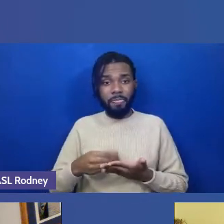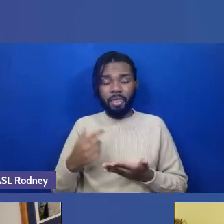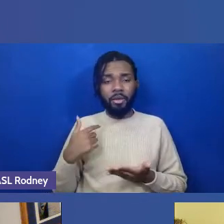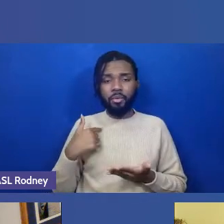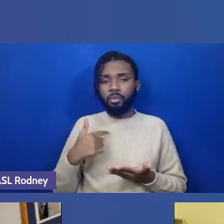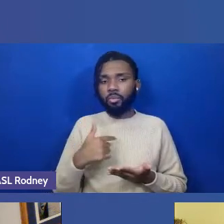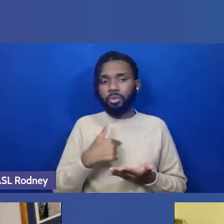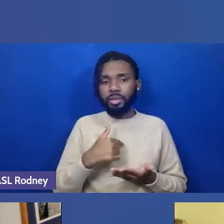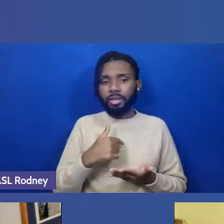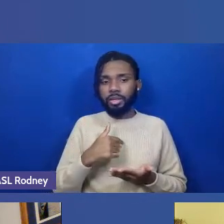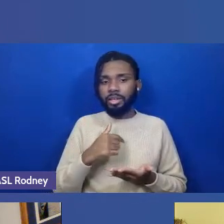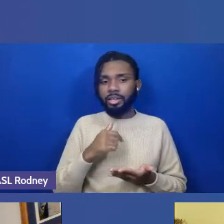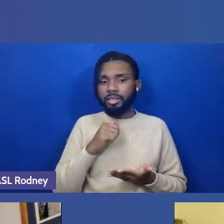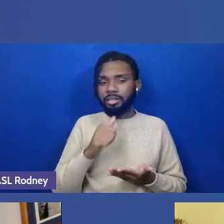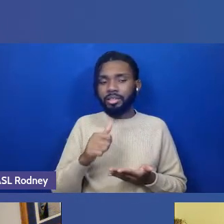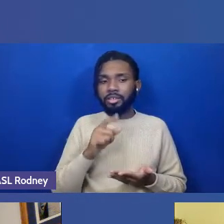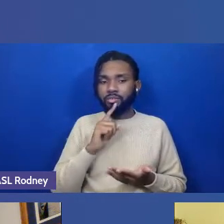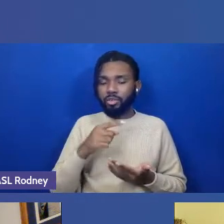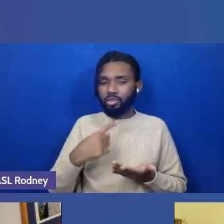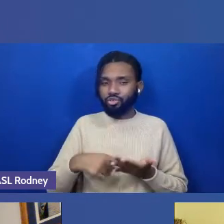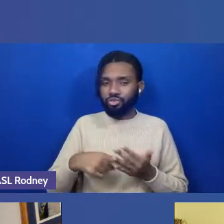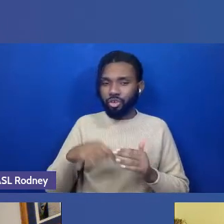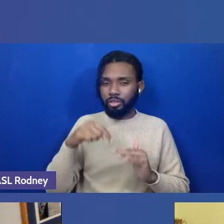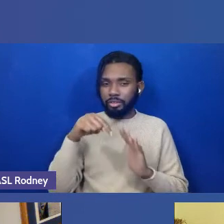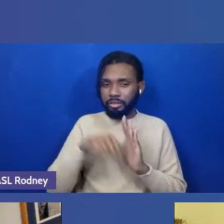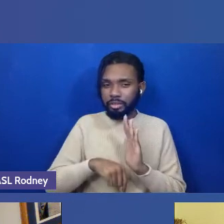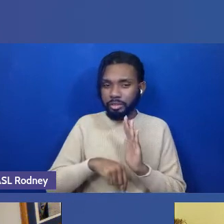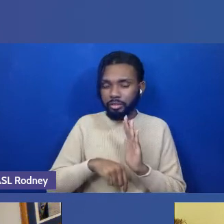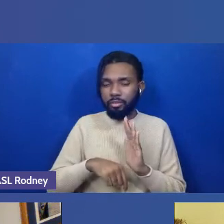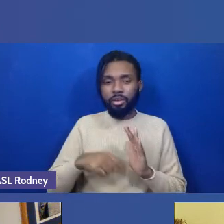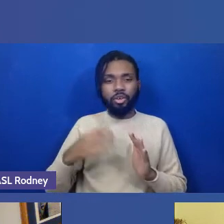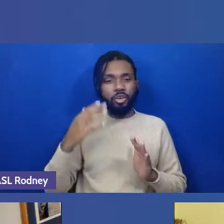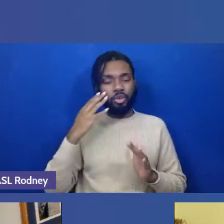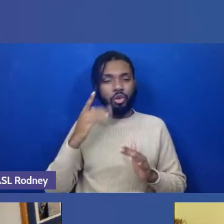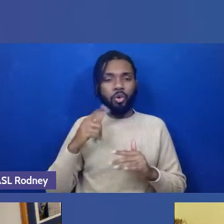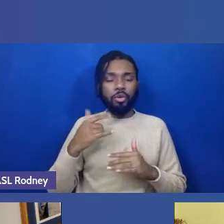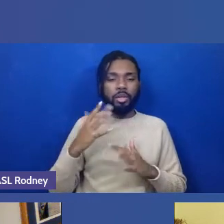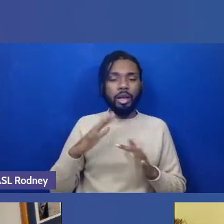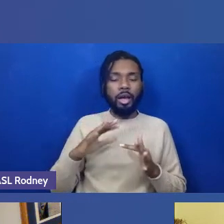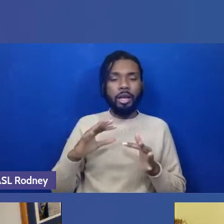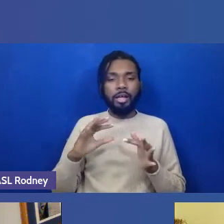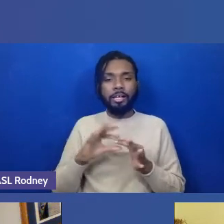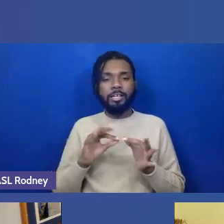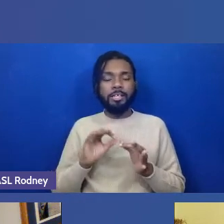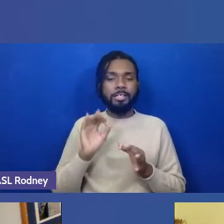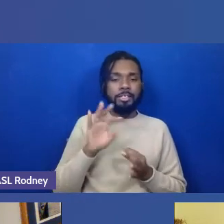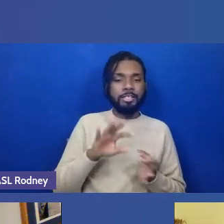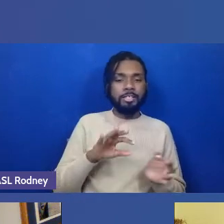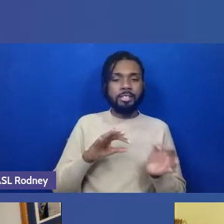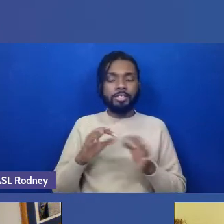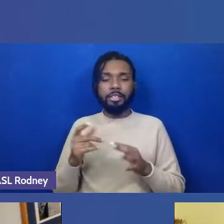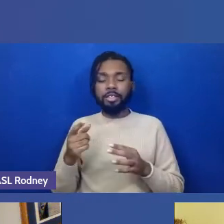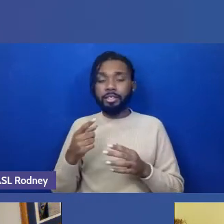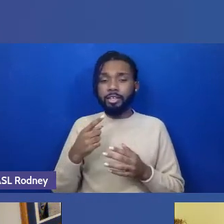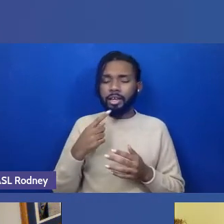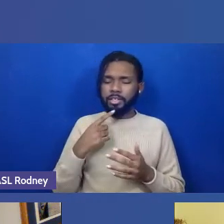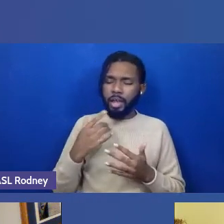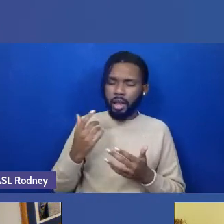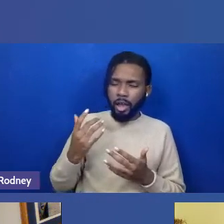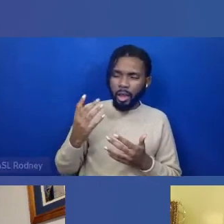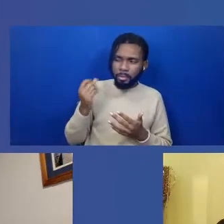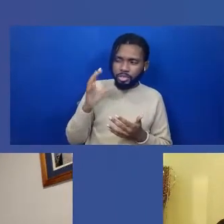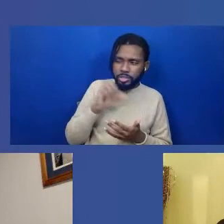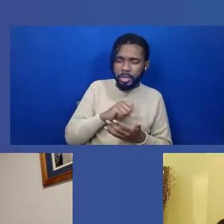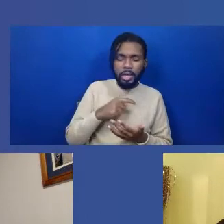we didn't go real deep. We did that thing where you kind of just do a certain thing. I said, well, what's the quote? And Ronnie said, it's this much. And I wrote that down because I take really